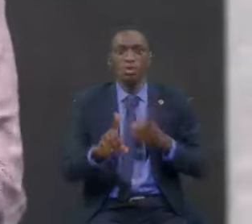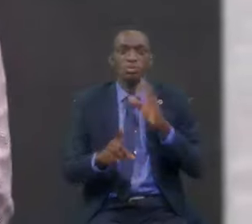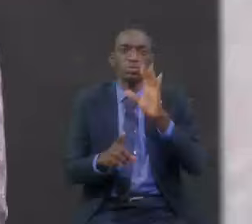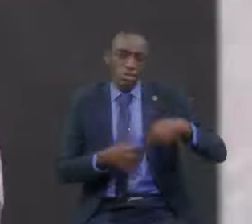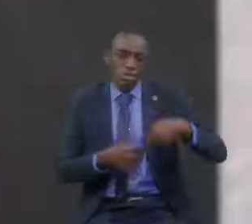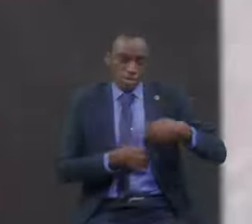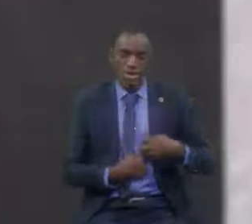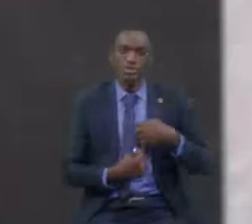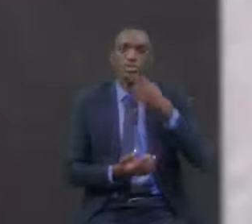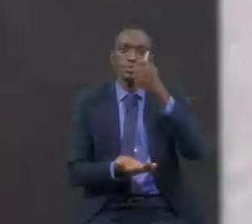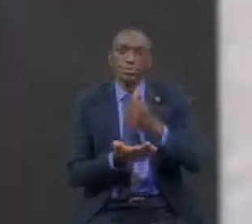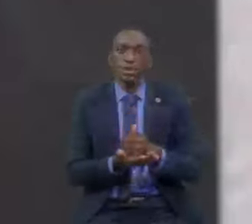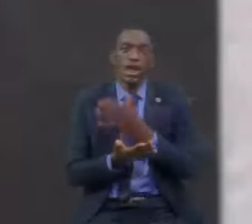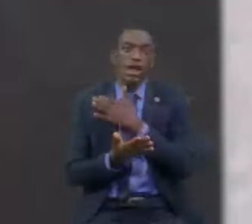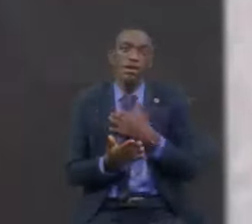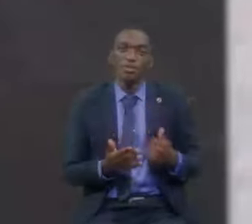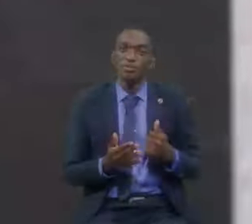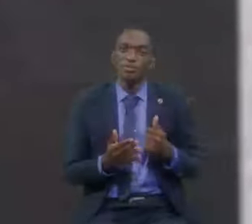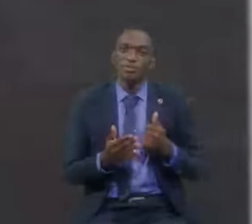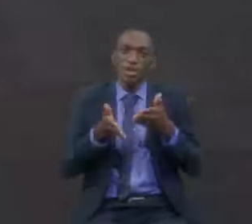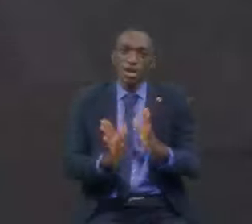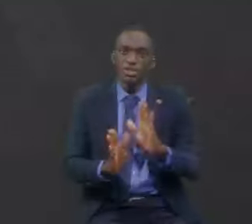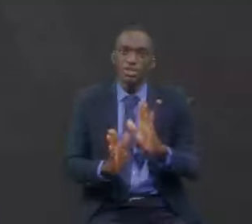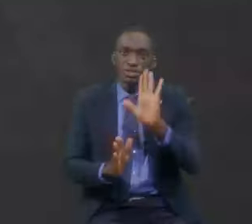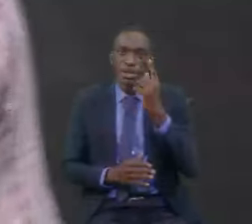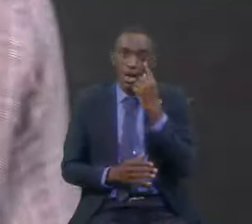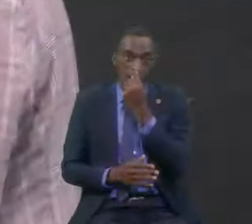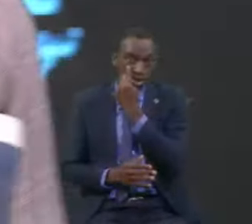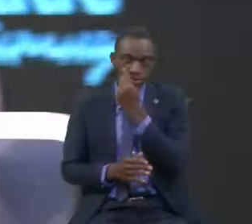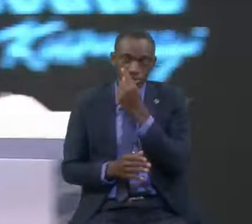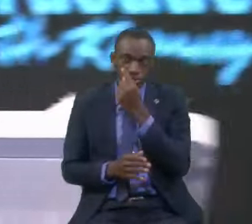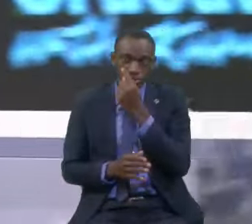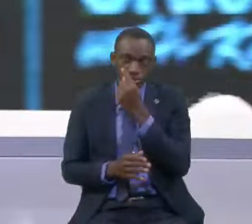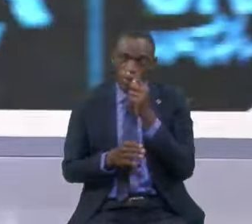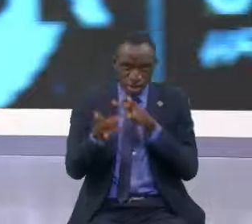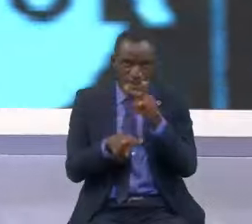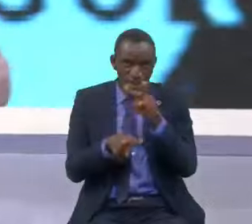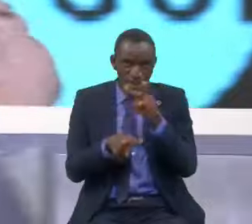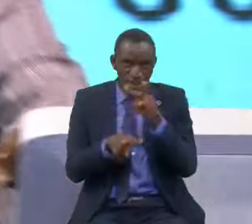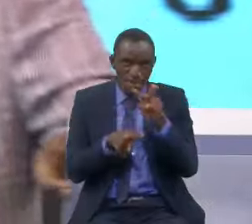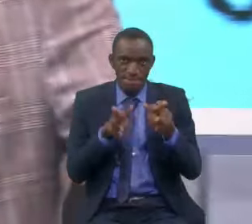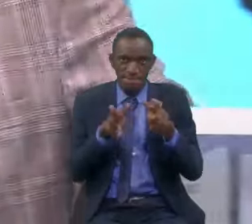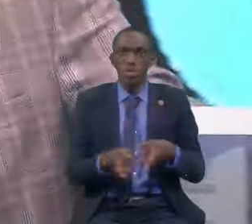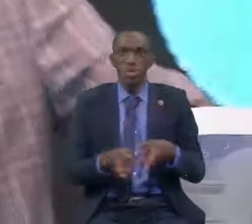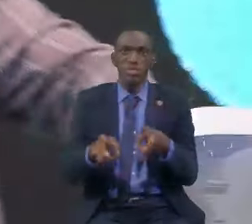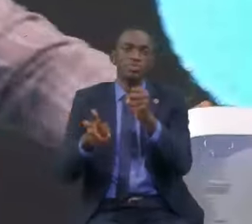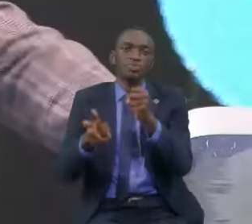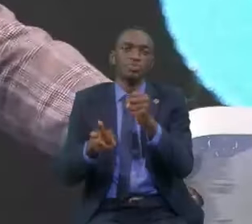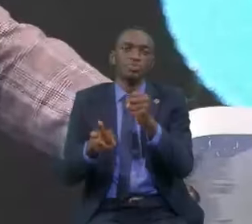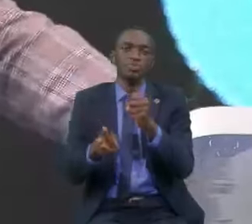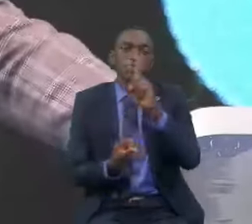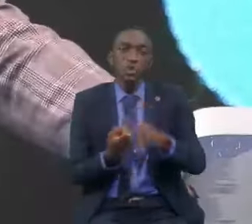and let Thine Eyes observe my ways when it